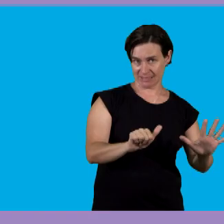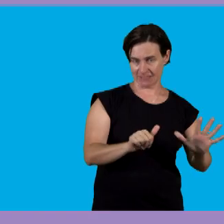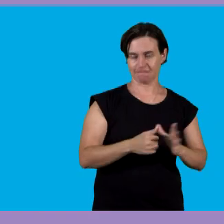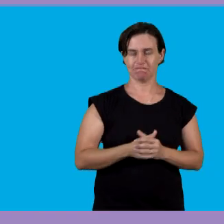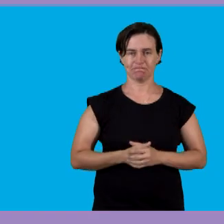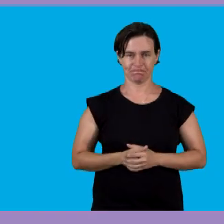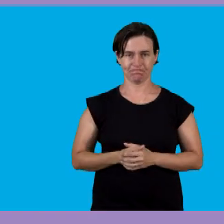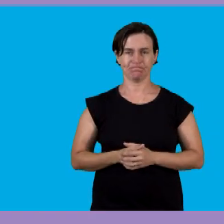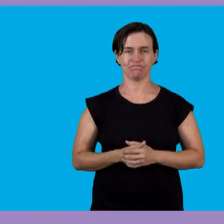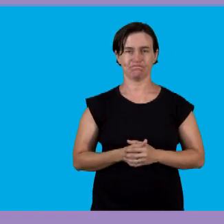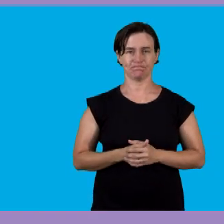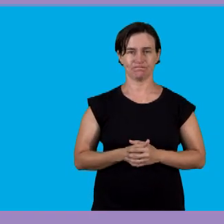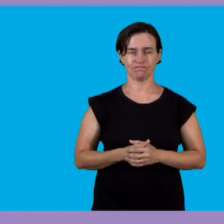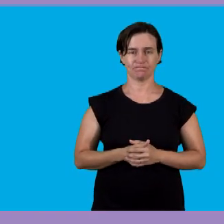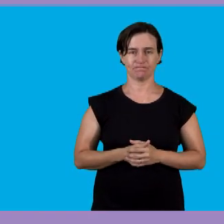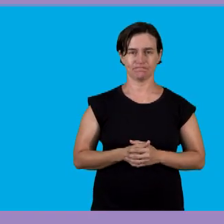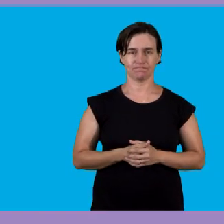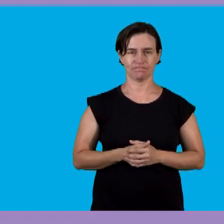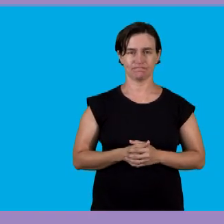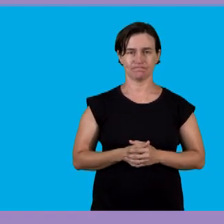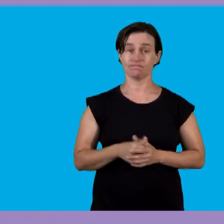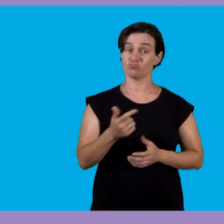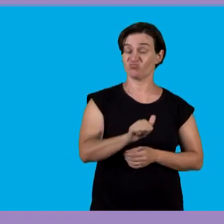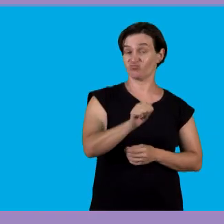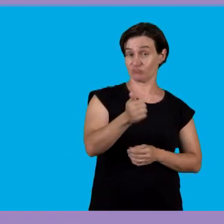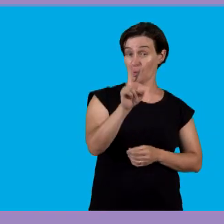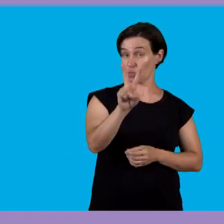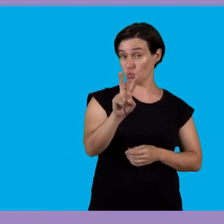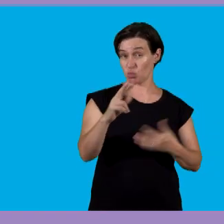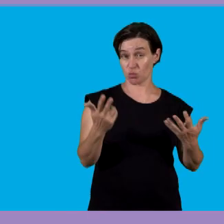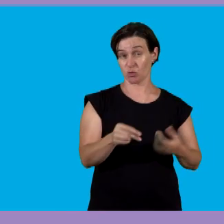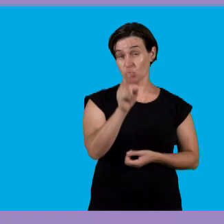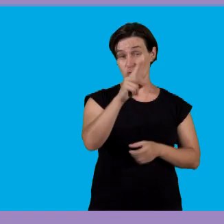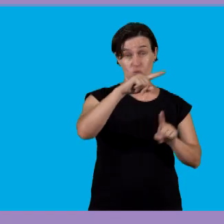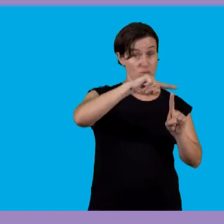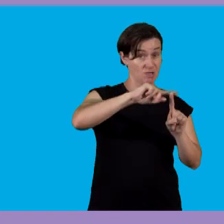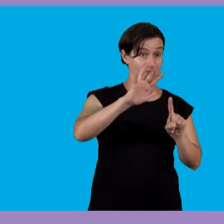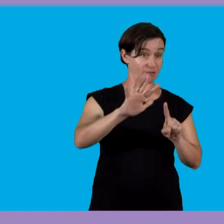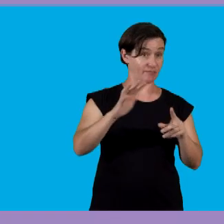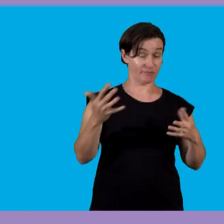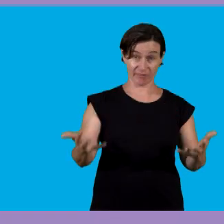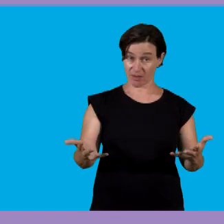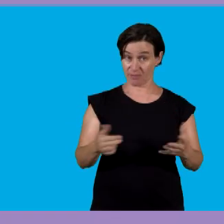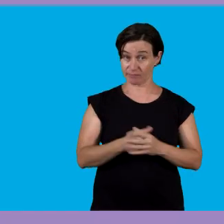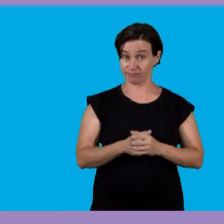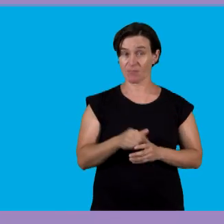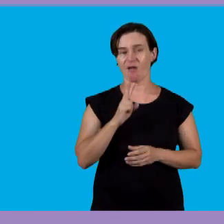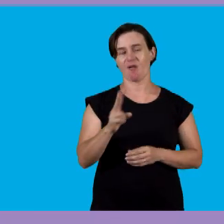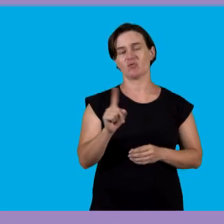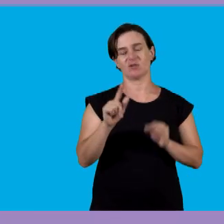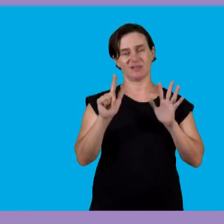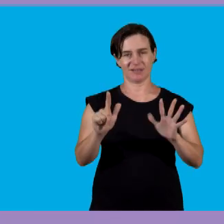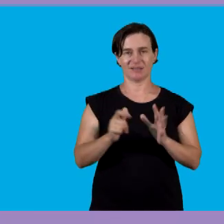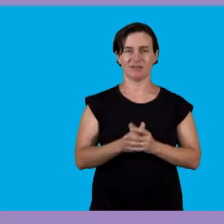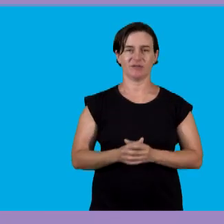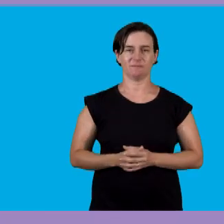6, because 1 plus 5 is 6. What about the next one? We have 2. When we add 5 onto that,